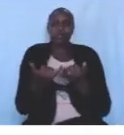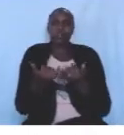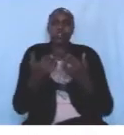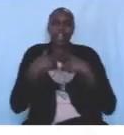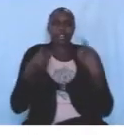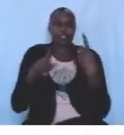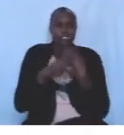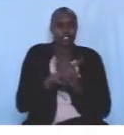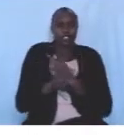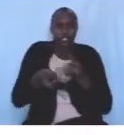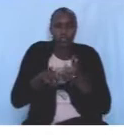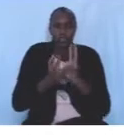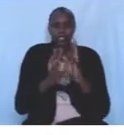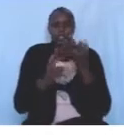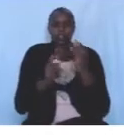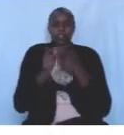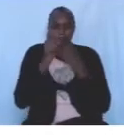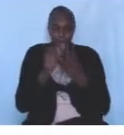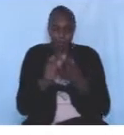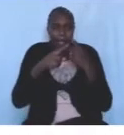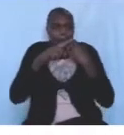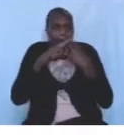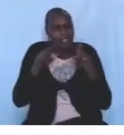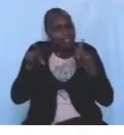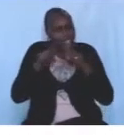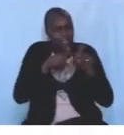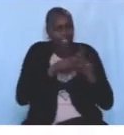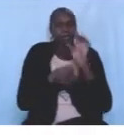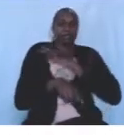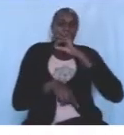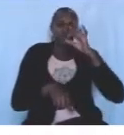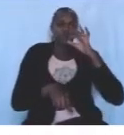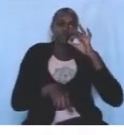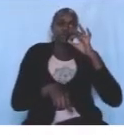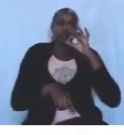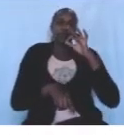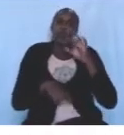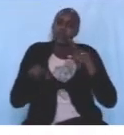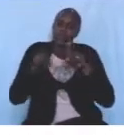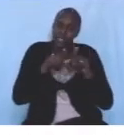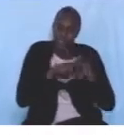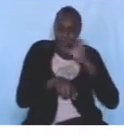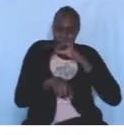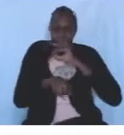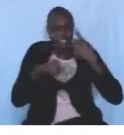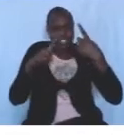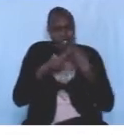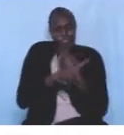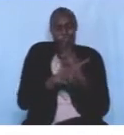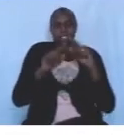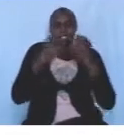are different kinds of gifts, but the same Spirit, with the same Spirit, the different kinds